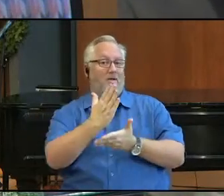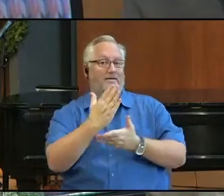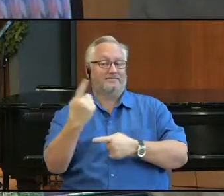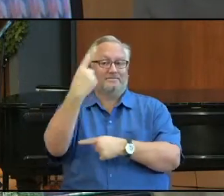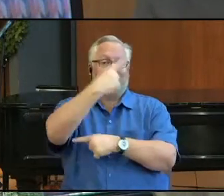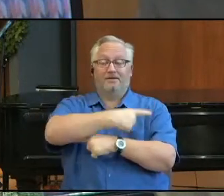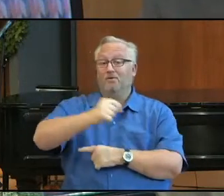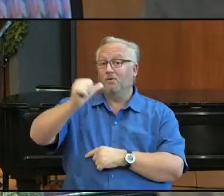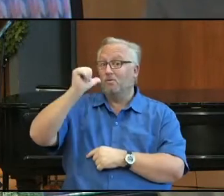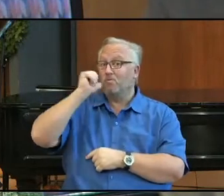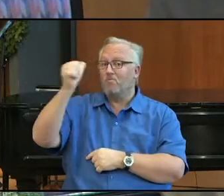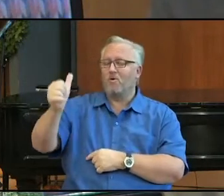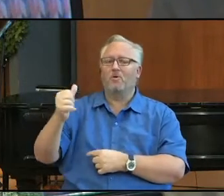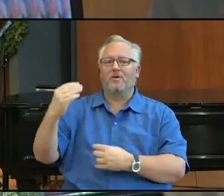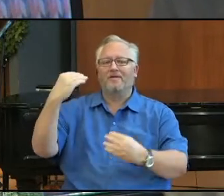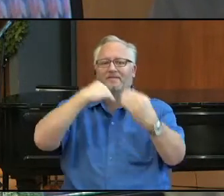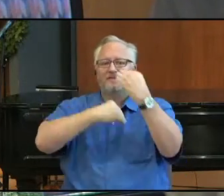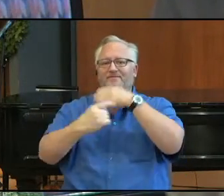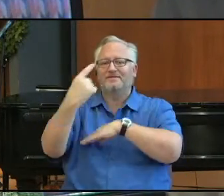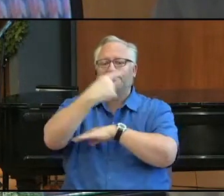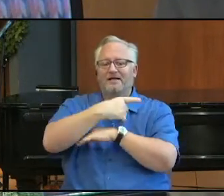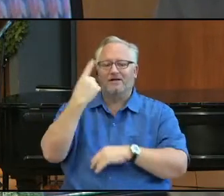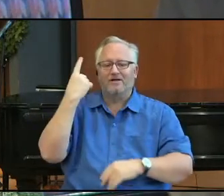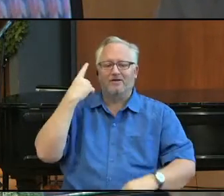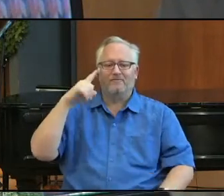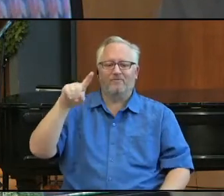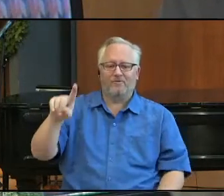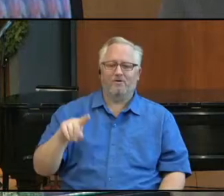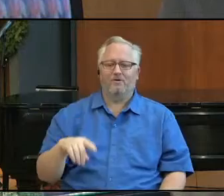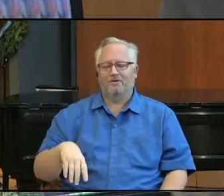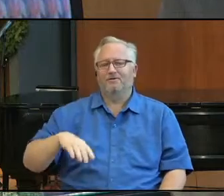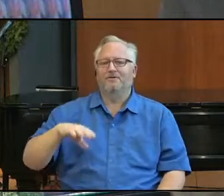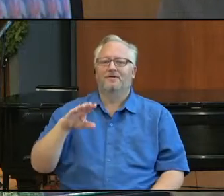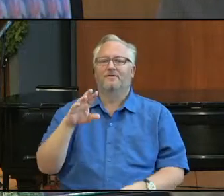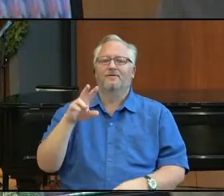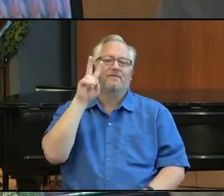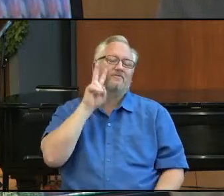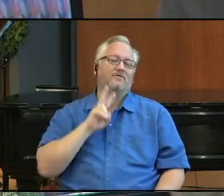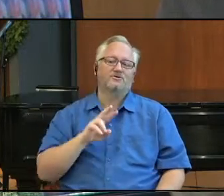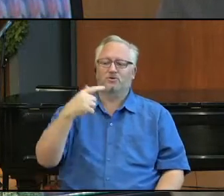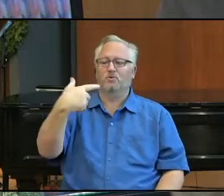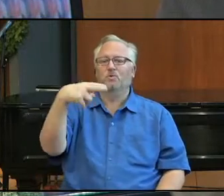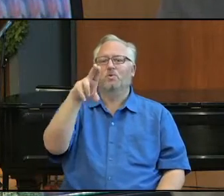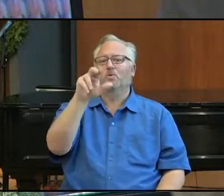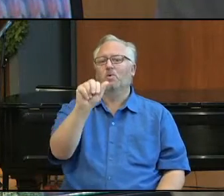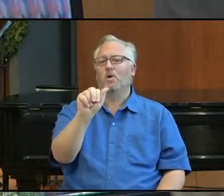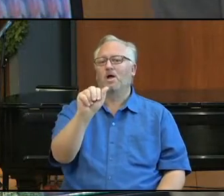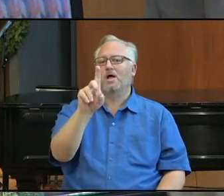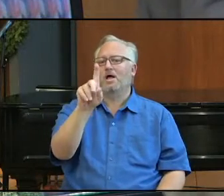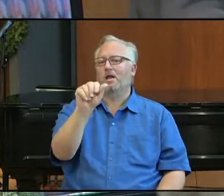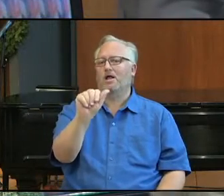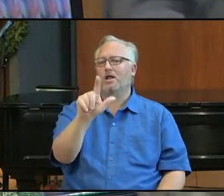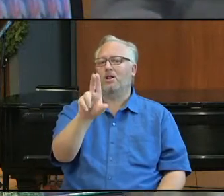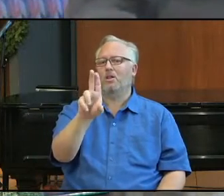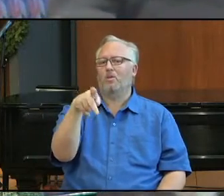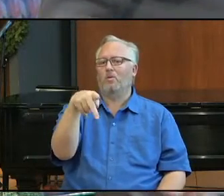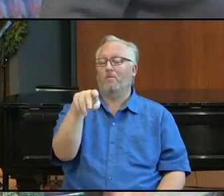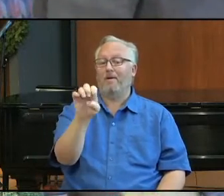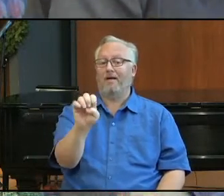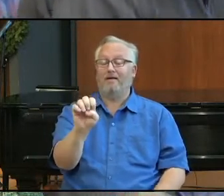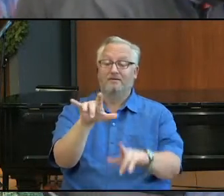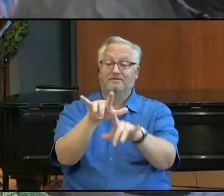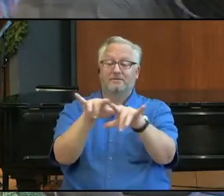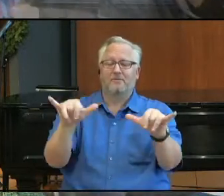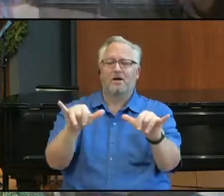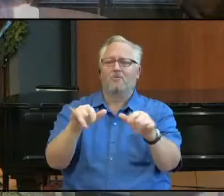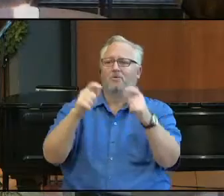Tomorrow is the feast day for the Virgen de Guadalupe. As such, we celebrate the wonder of the